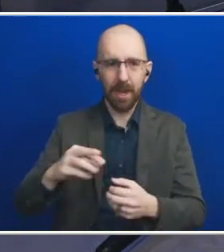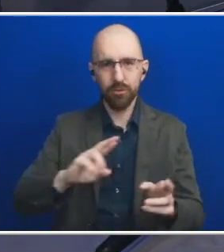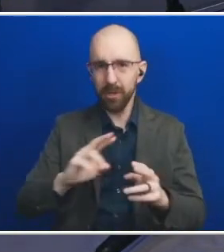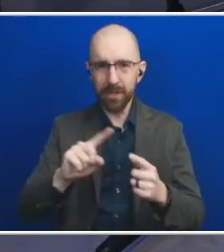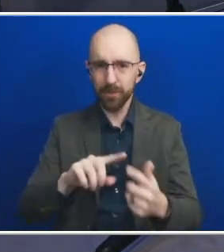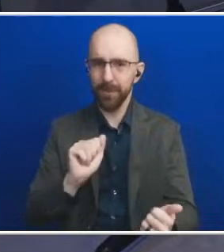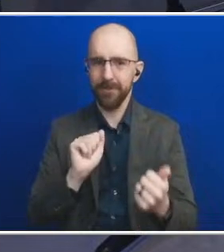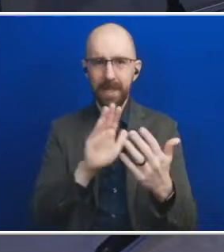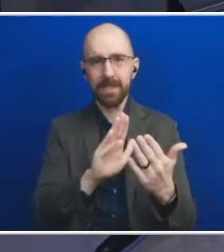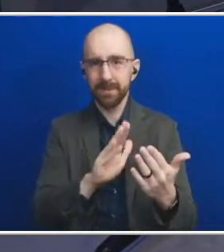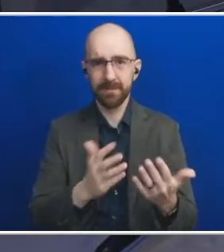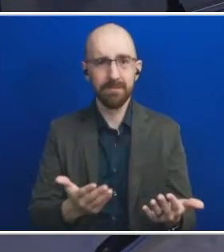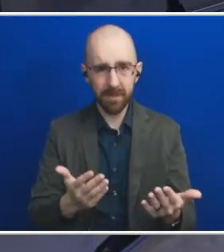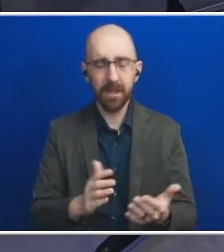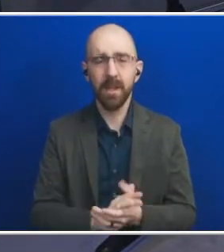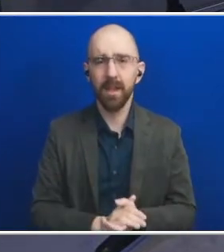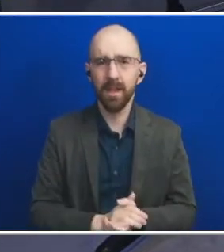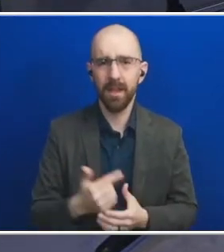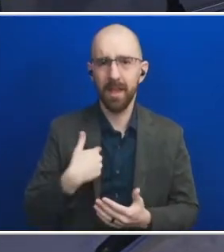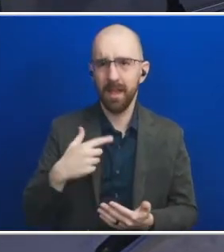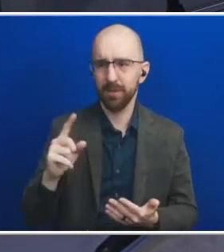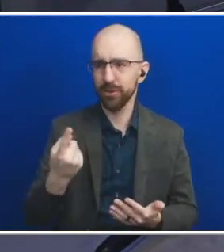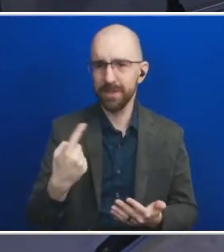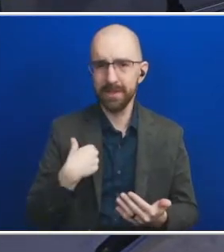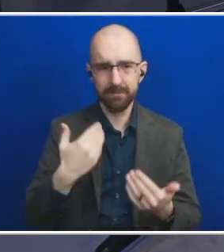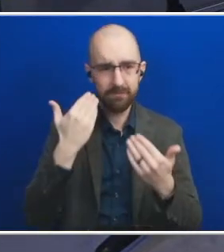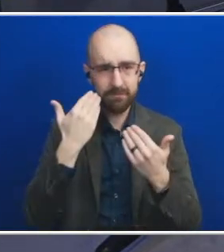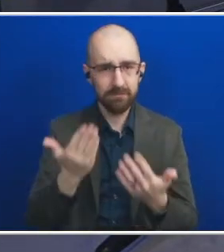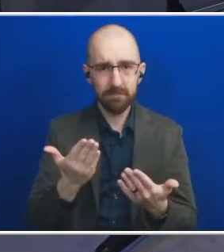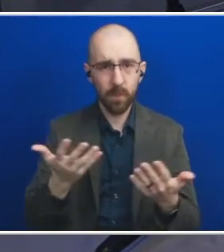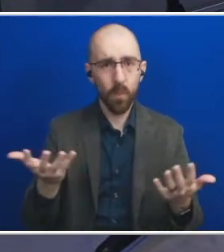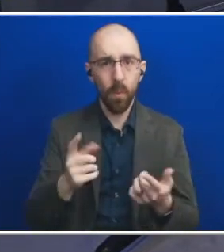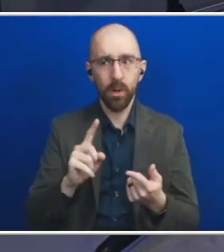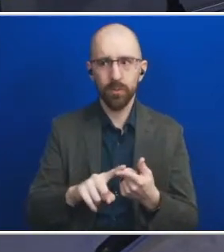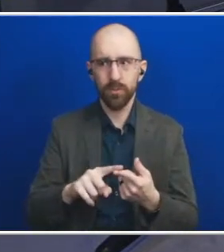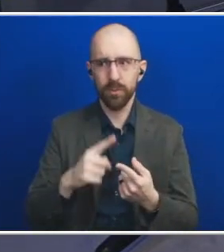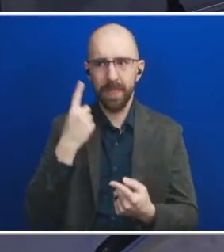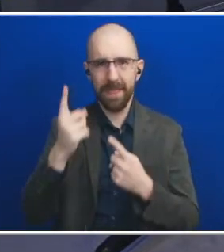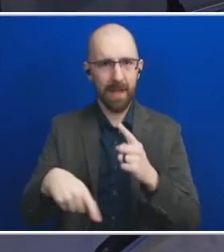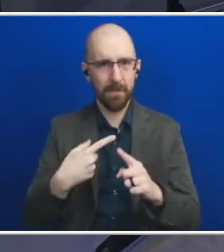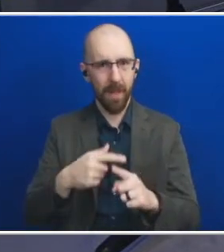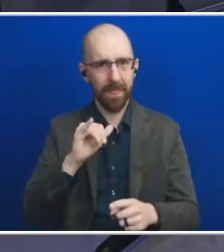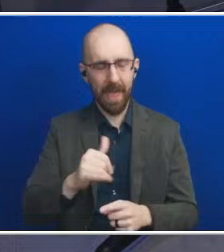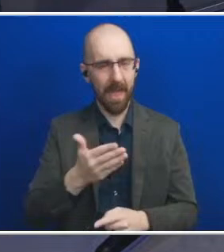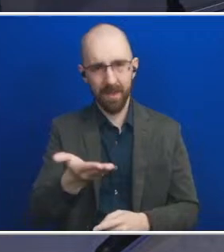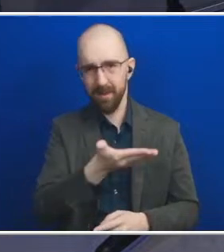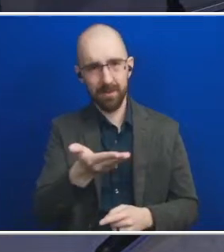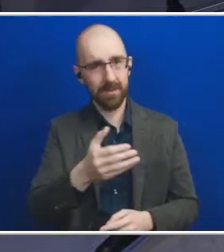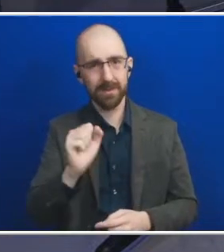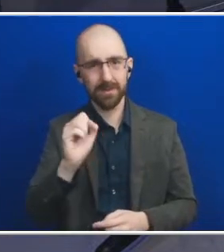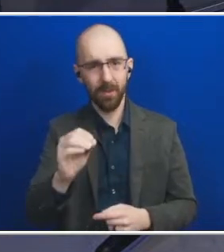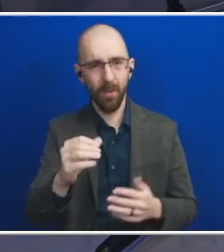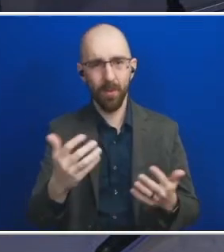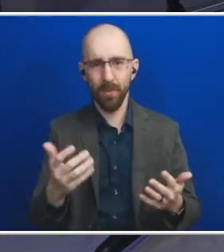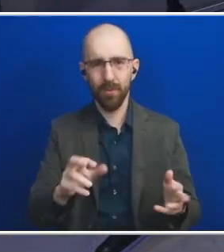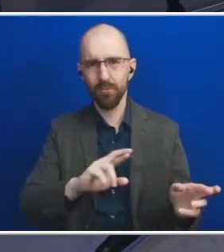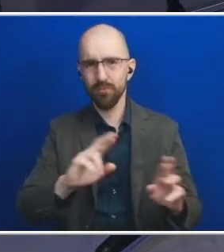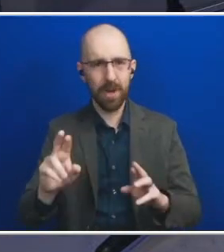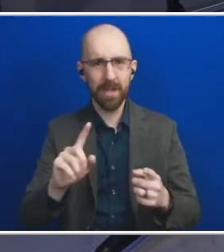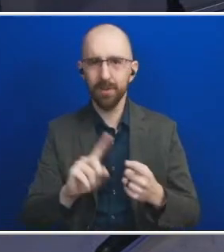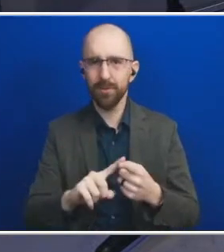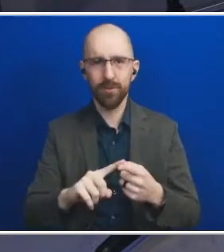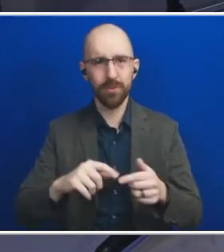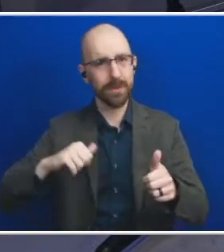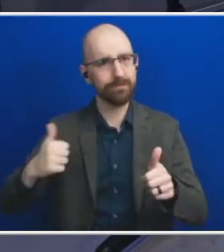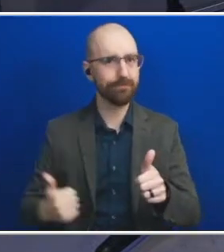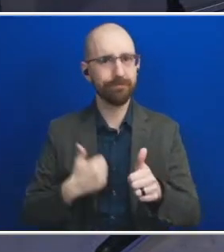And I didn't know what to make of it. And they were just so just ready to get after it. I mean, what do you make